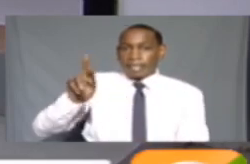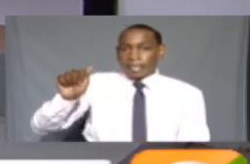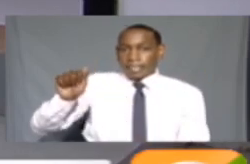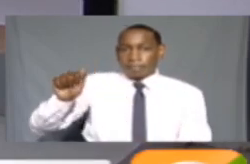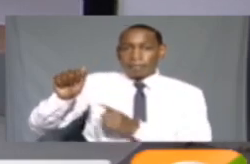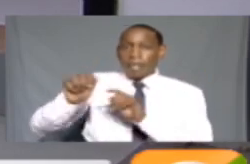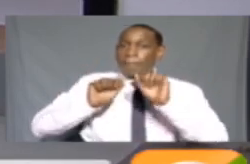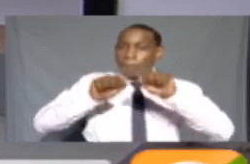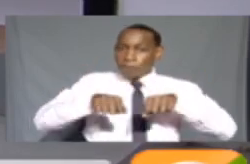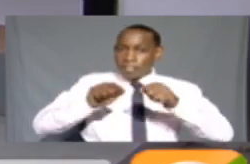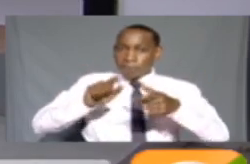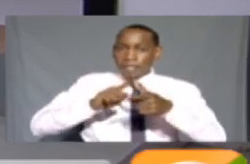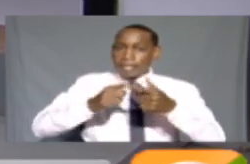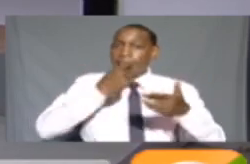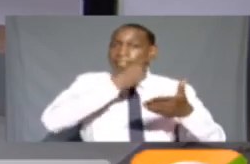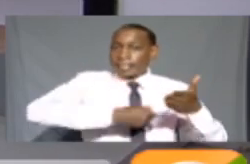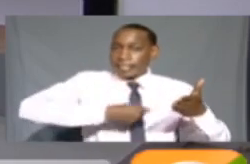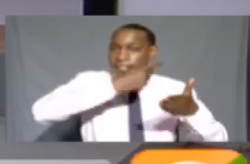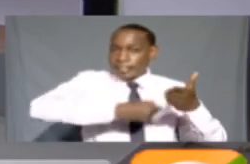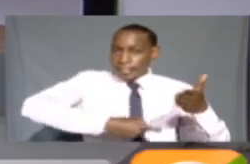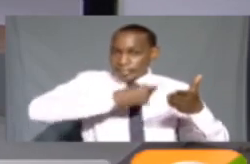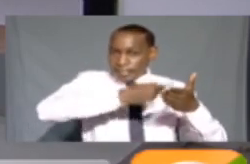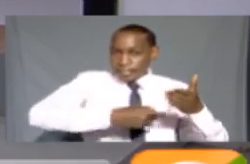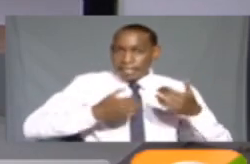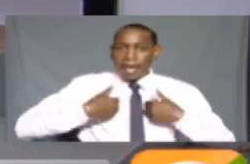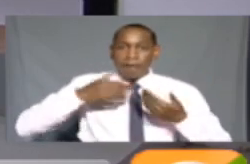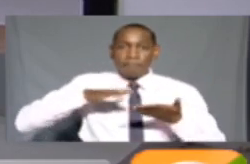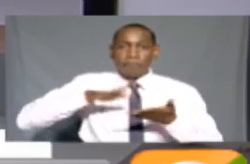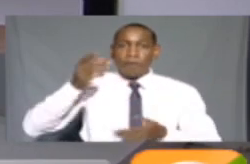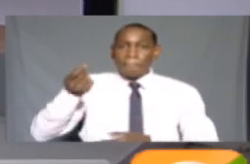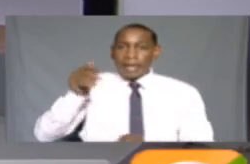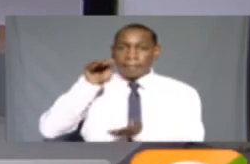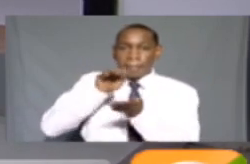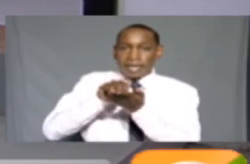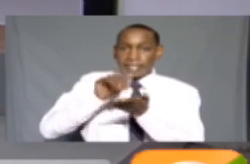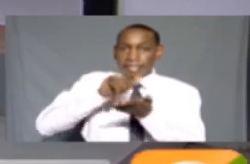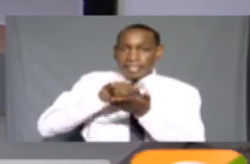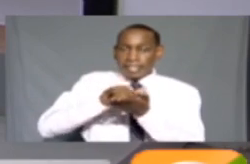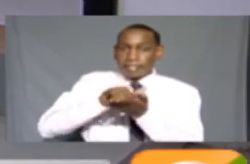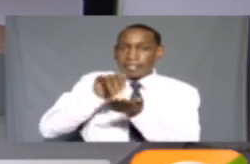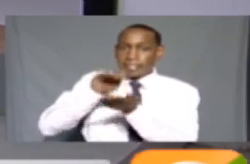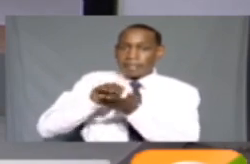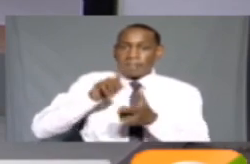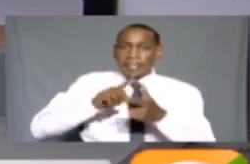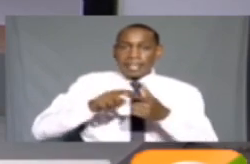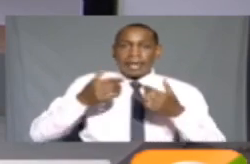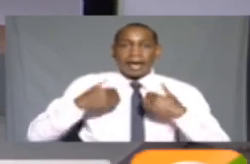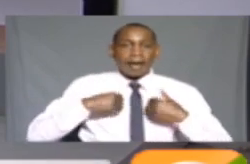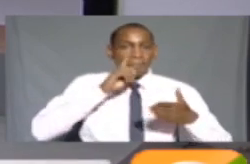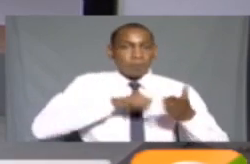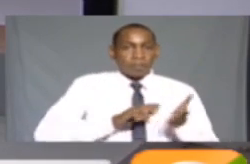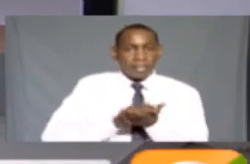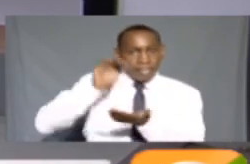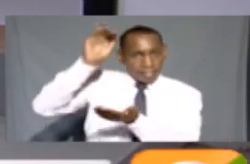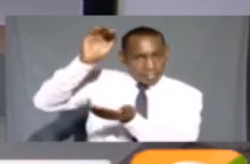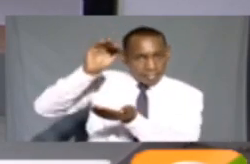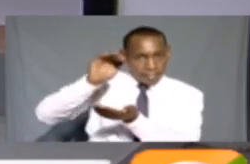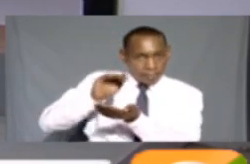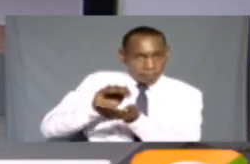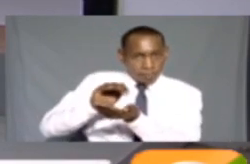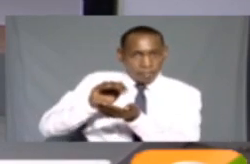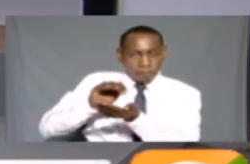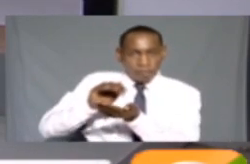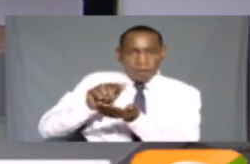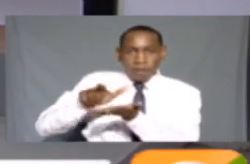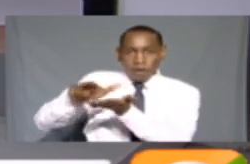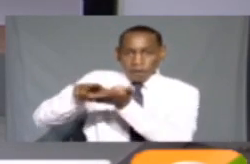able to then tax it. And because there will be more money in the banks now that will be saved, then there will be a reduction of lending